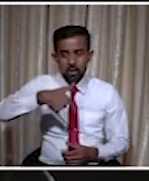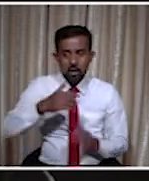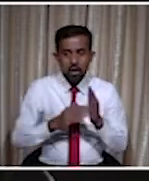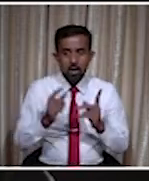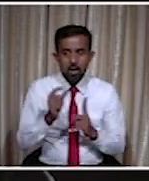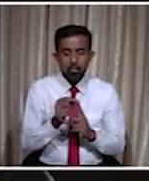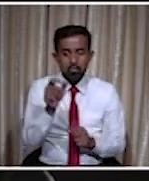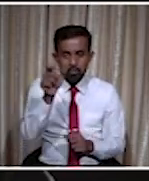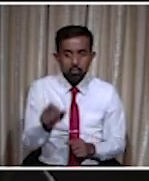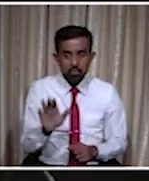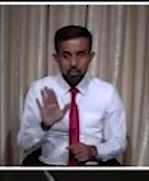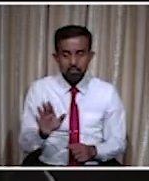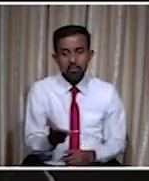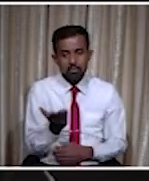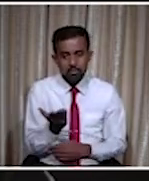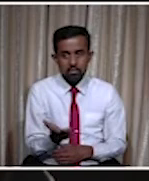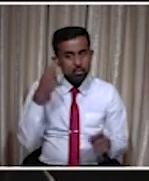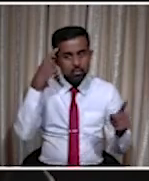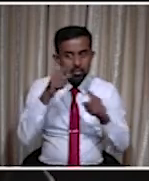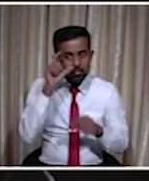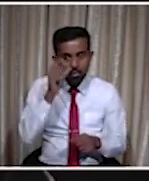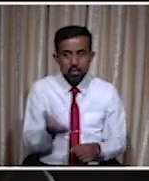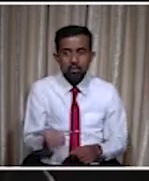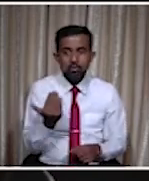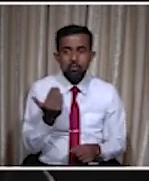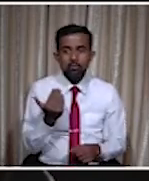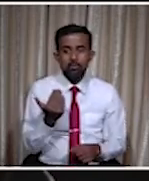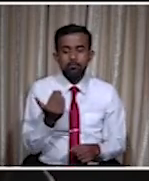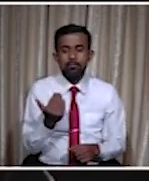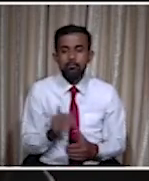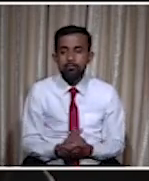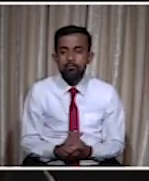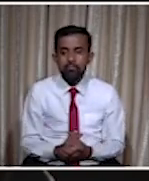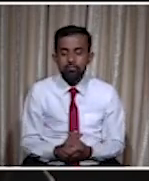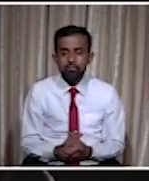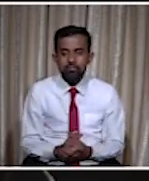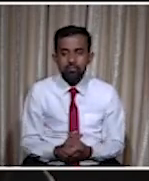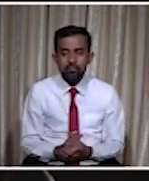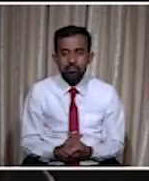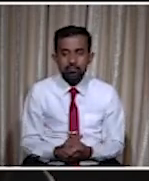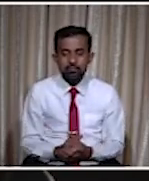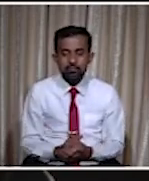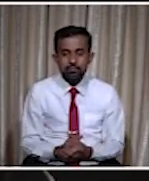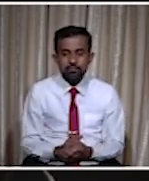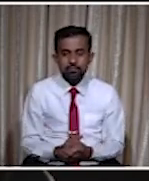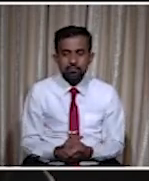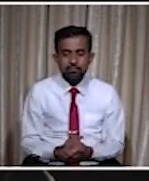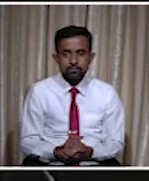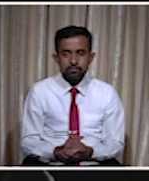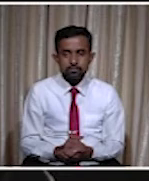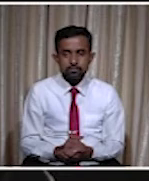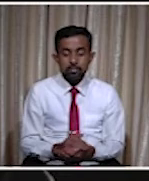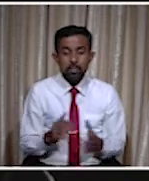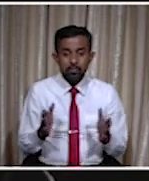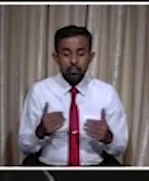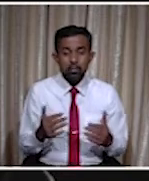at this issue and make sure that this balance, almost 300 litres of diesel